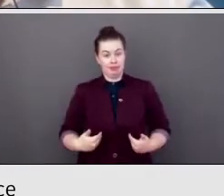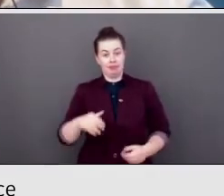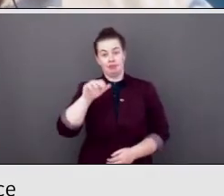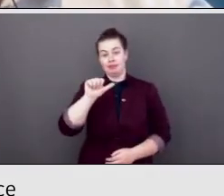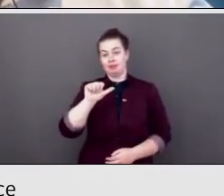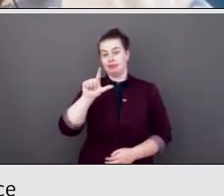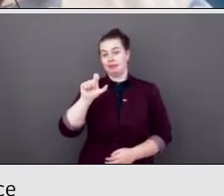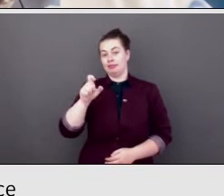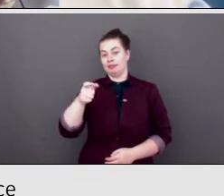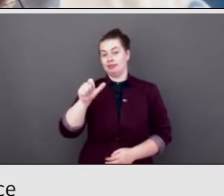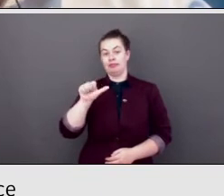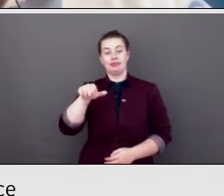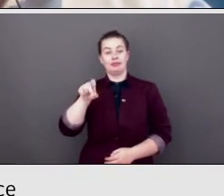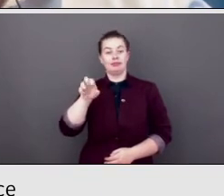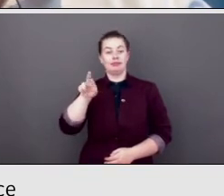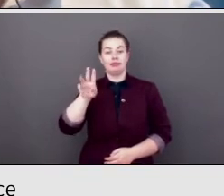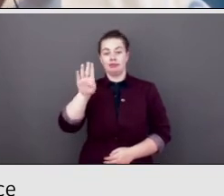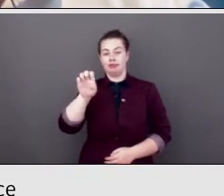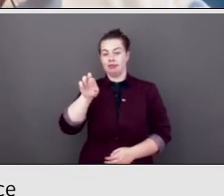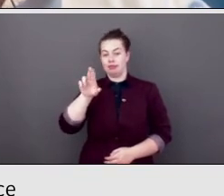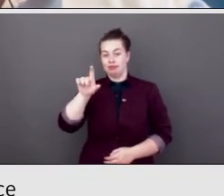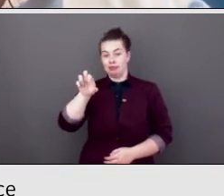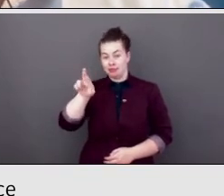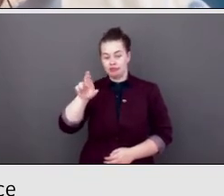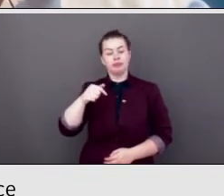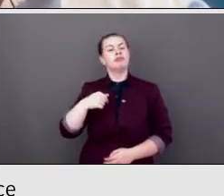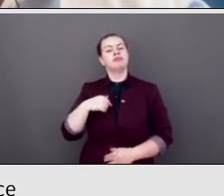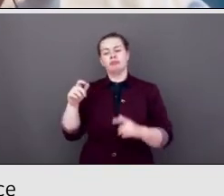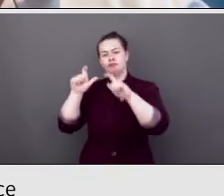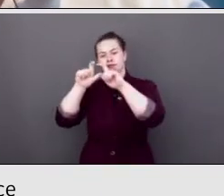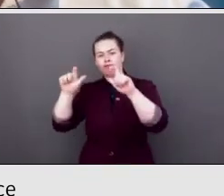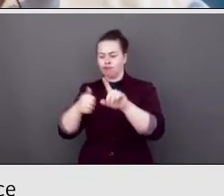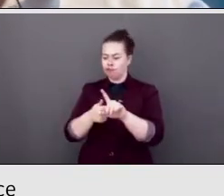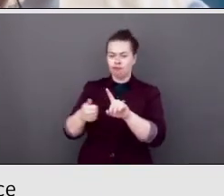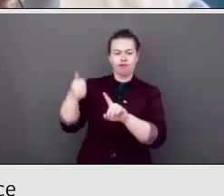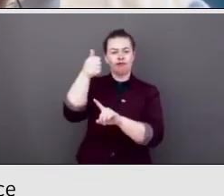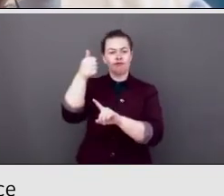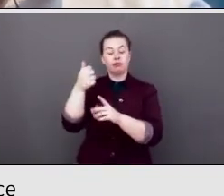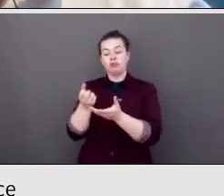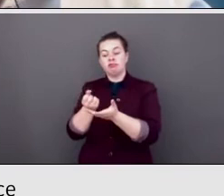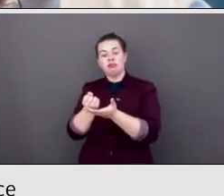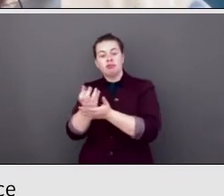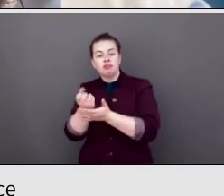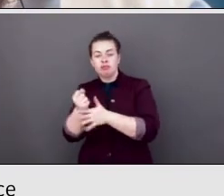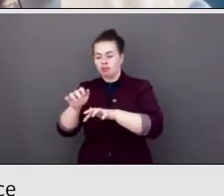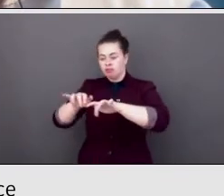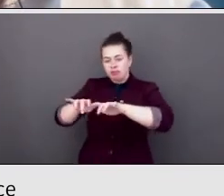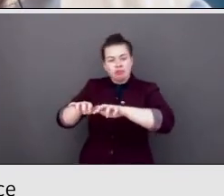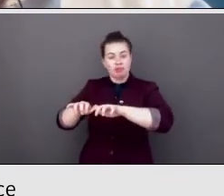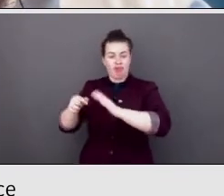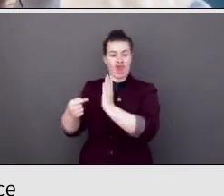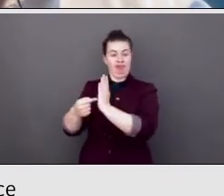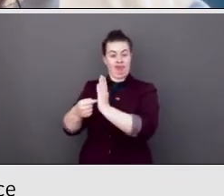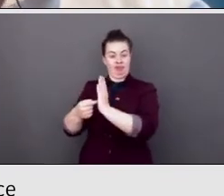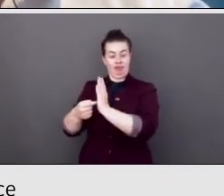is Alexander Berler. I am the Director at Consulting Services of Gnome Informatics, and I will talk about